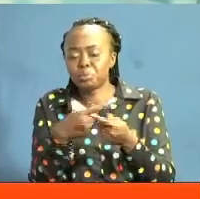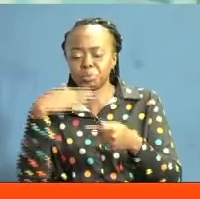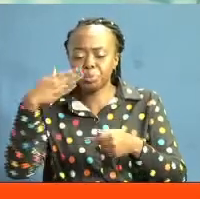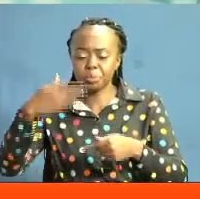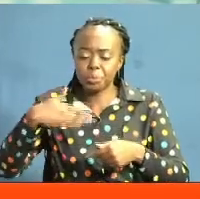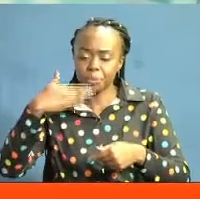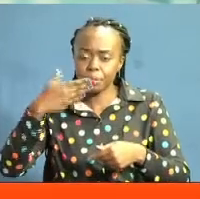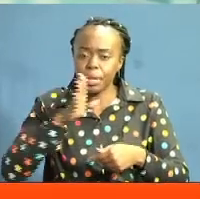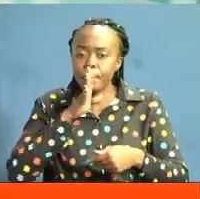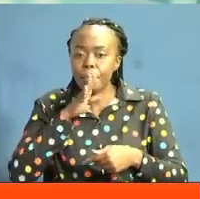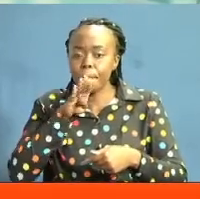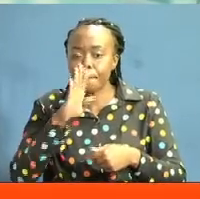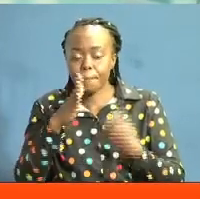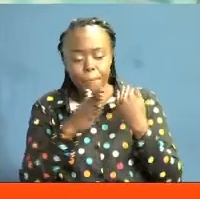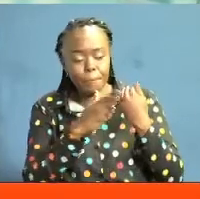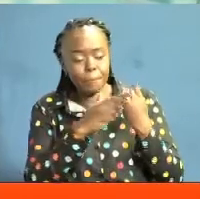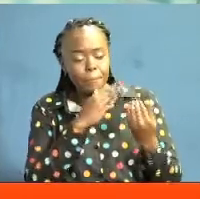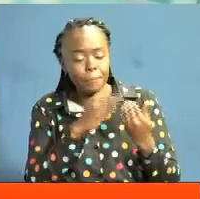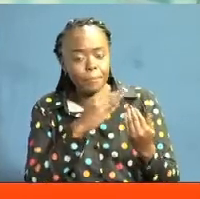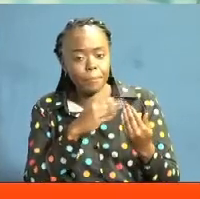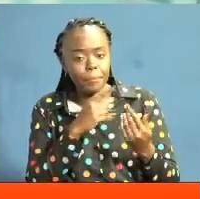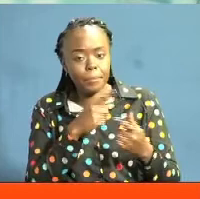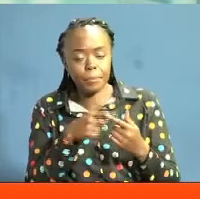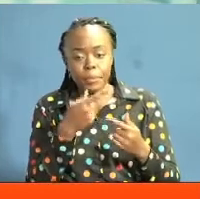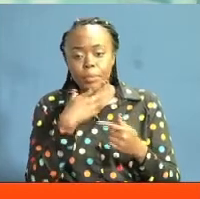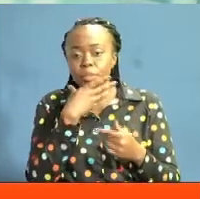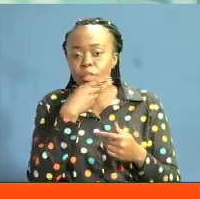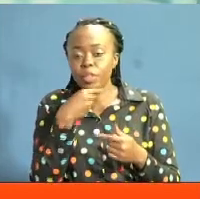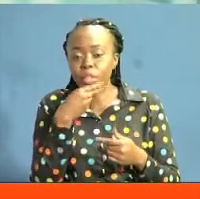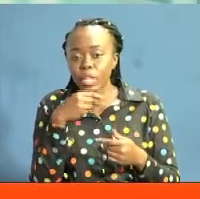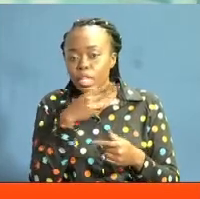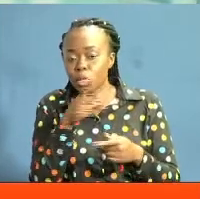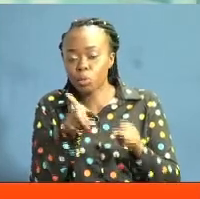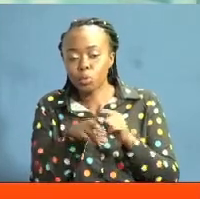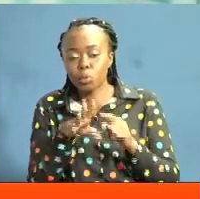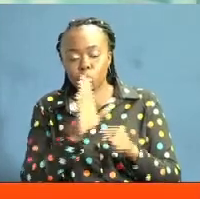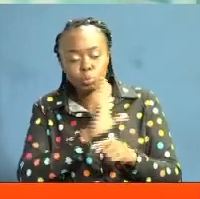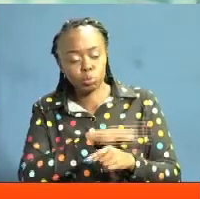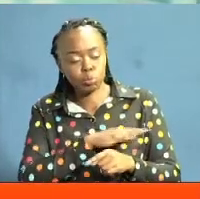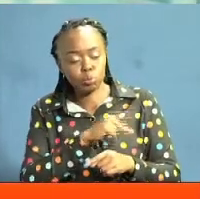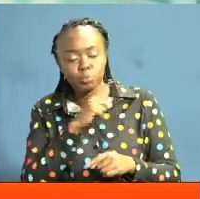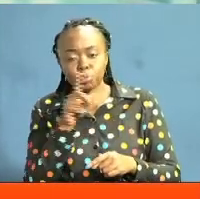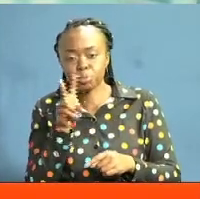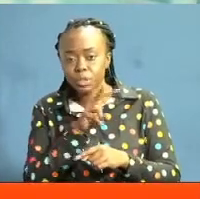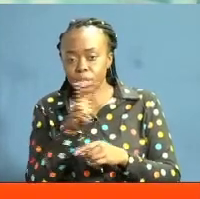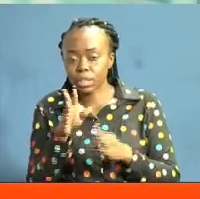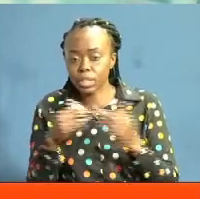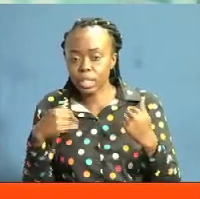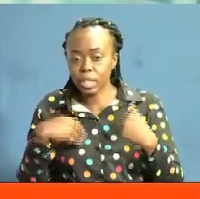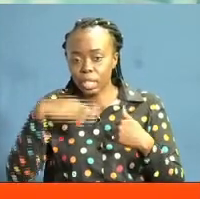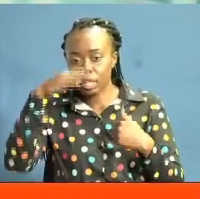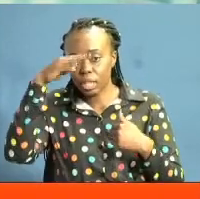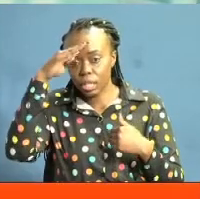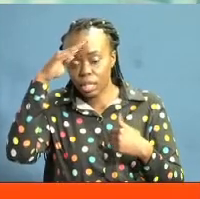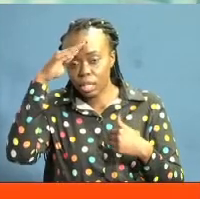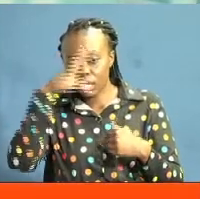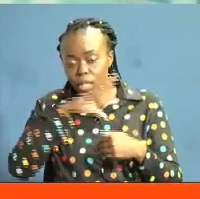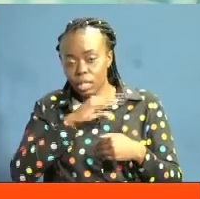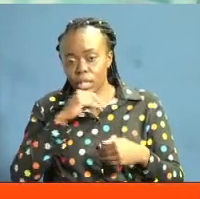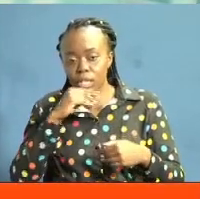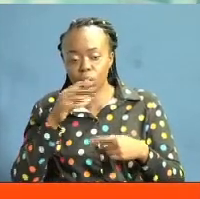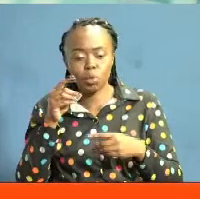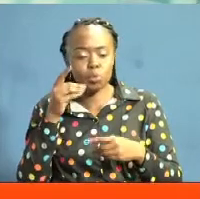always be careful. Mm-hmm. Then for the men, even for the women, again, we see them taking alcohol and